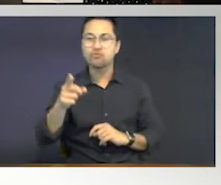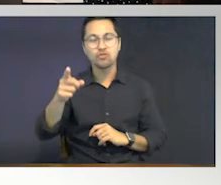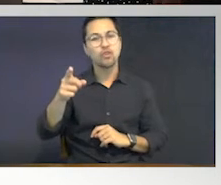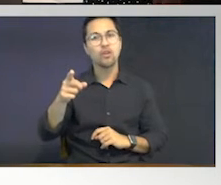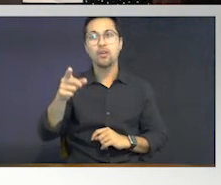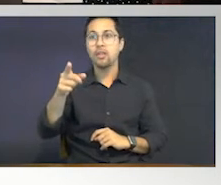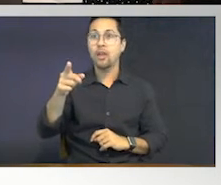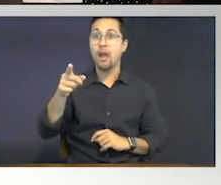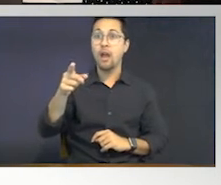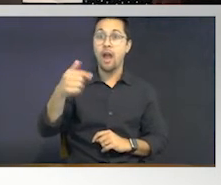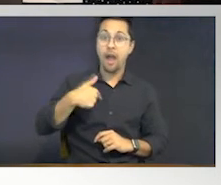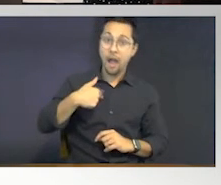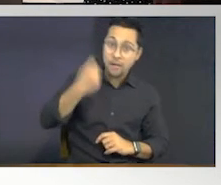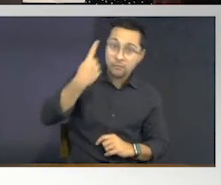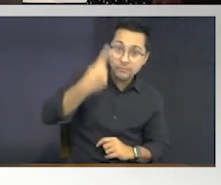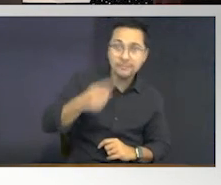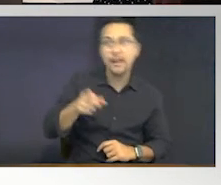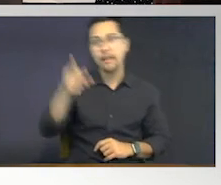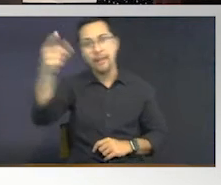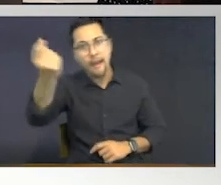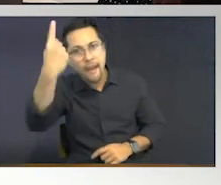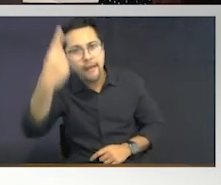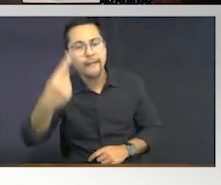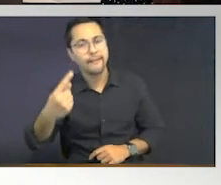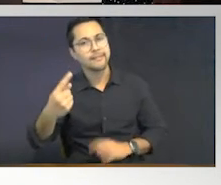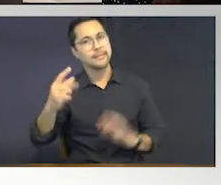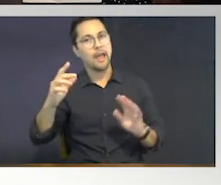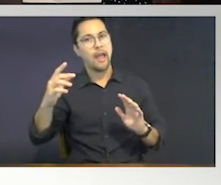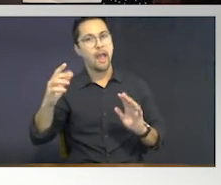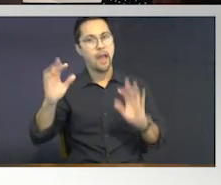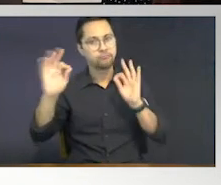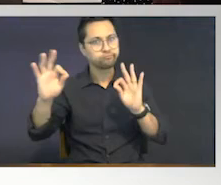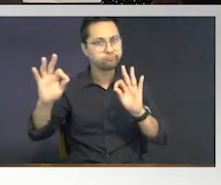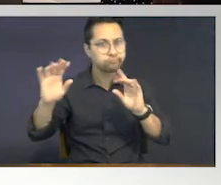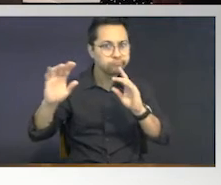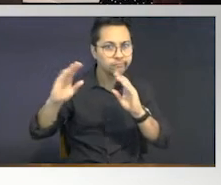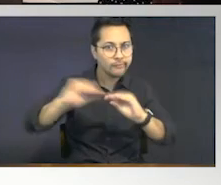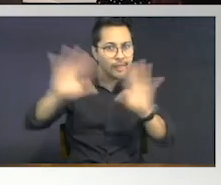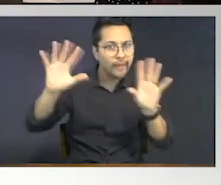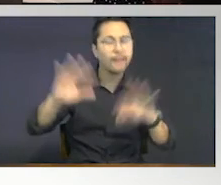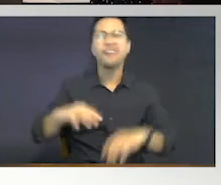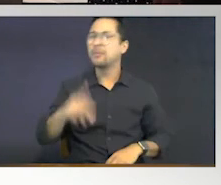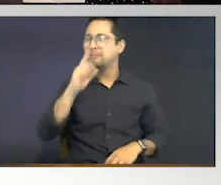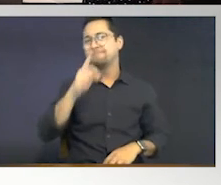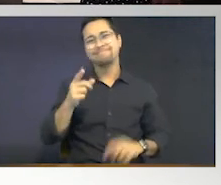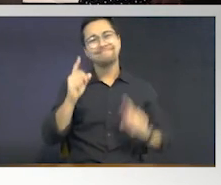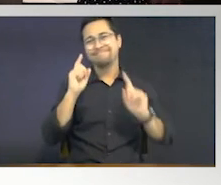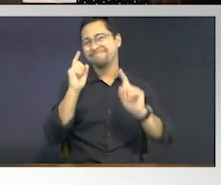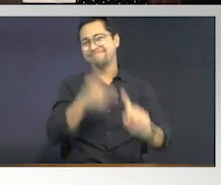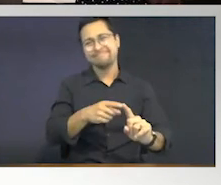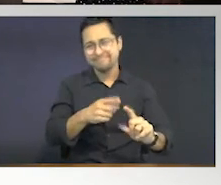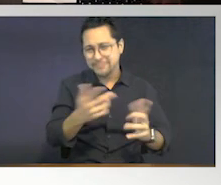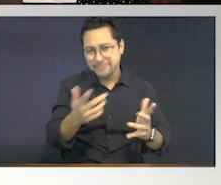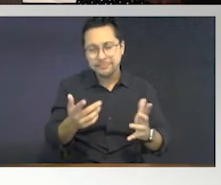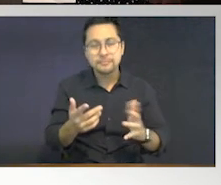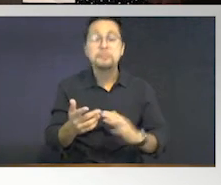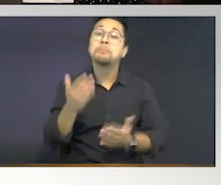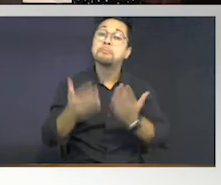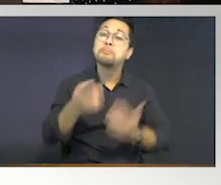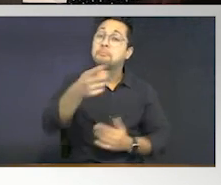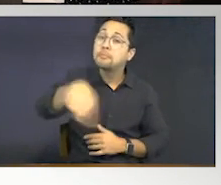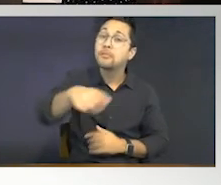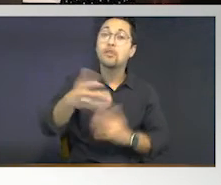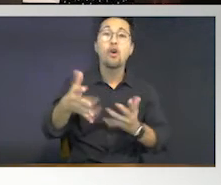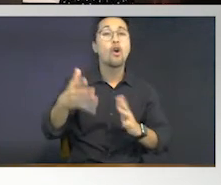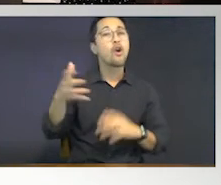understand, what you thought you heard. And the bottom line is, and you've probably heard this